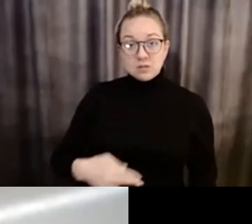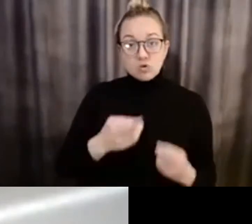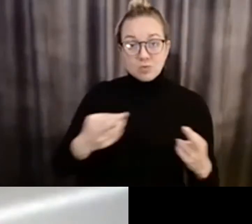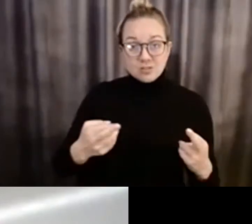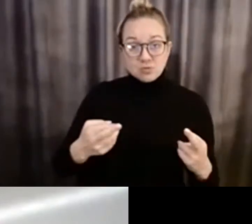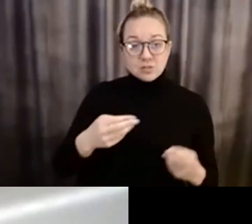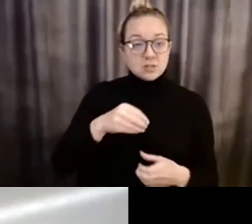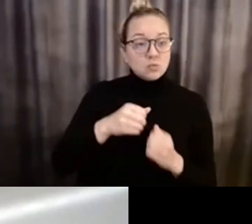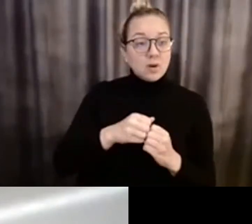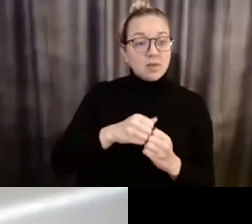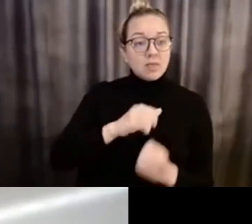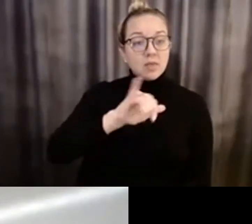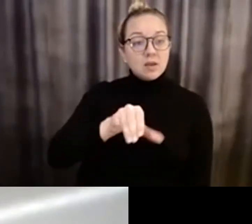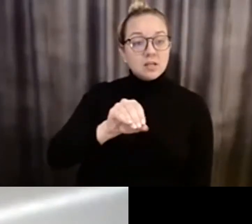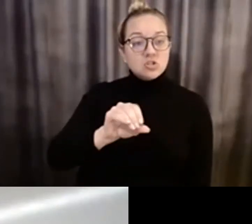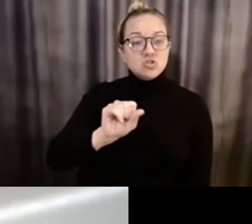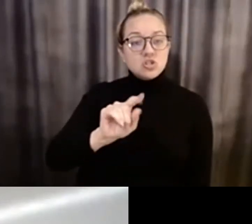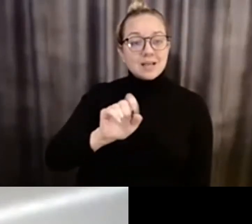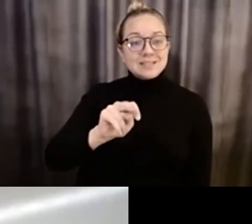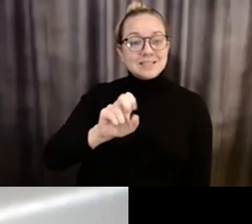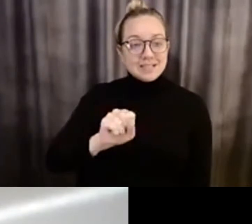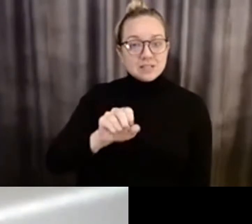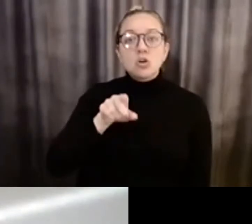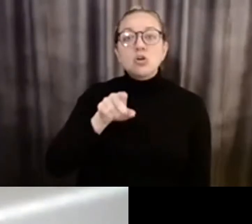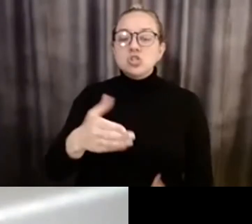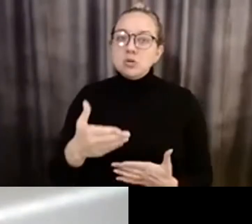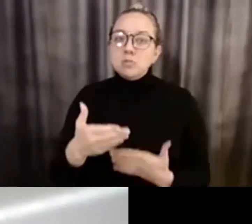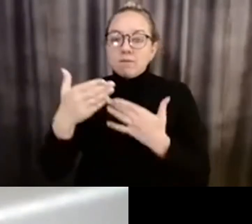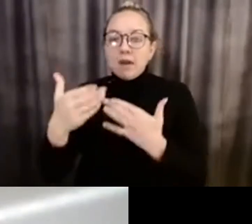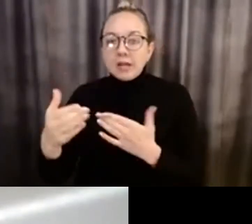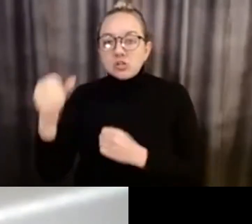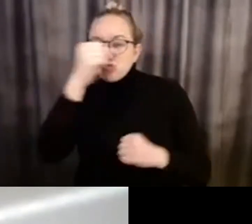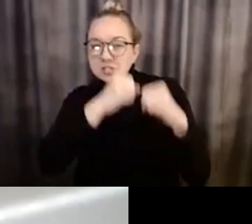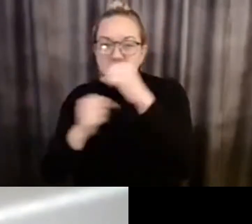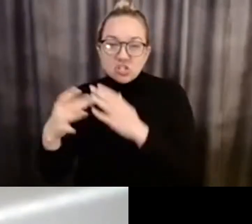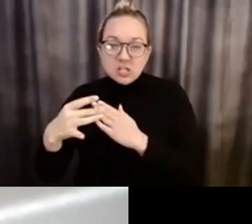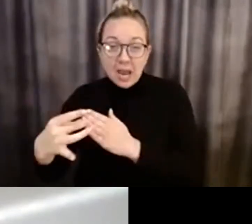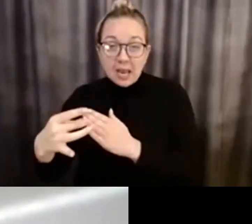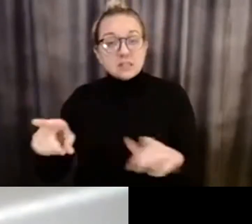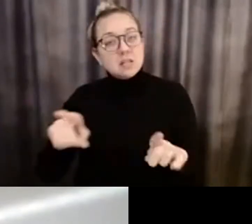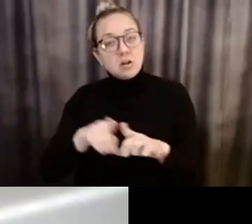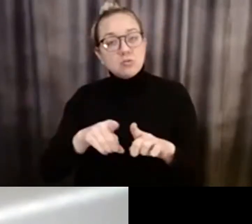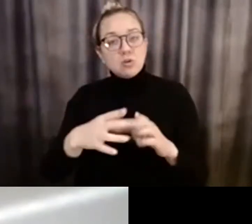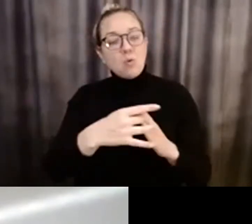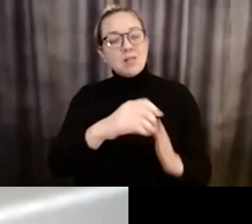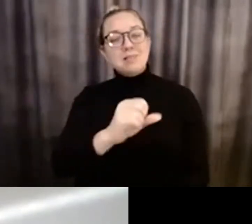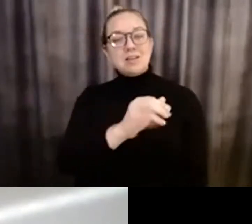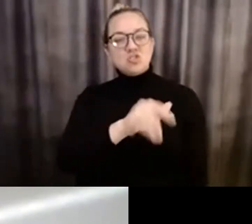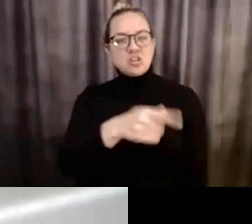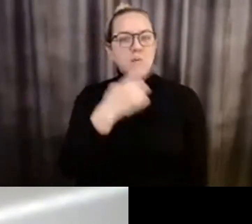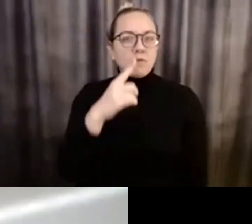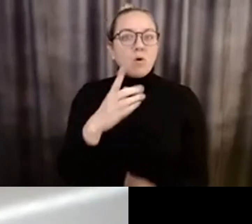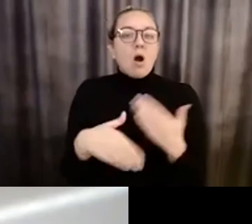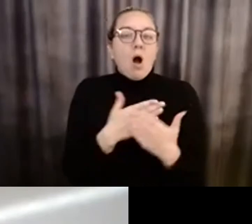for providing strategic guidance and leadership for all aspects of the human resources